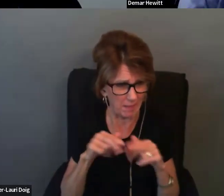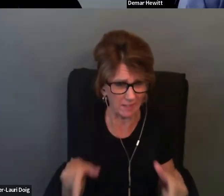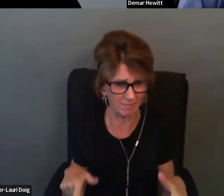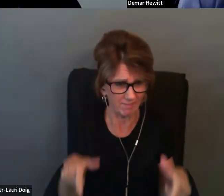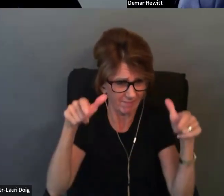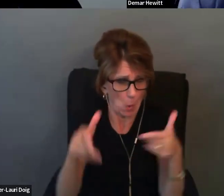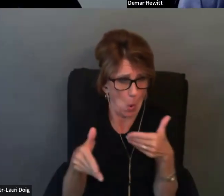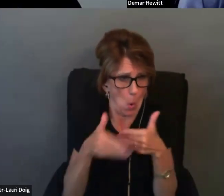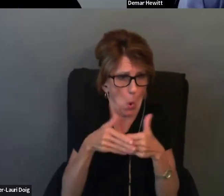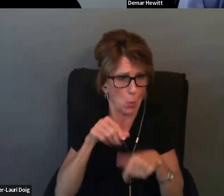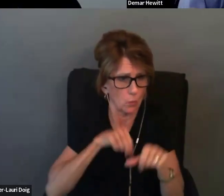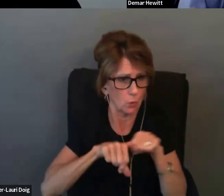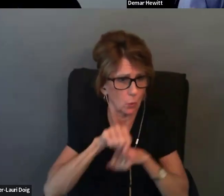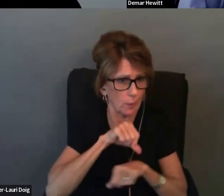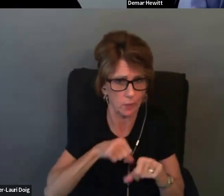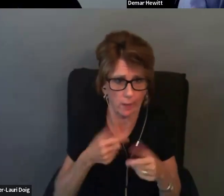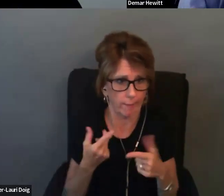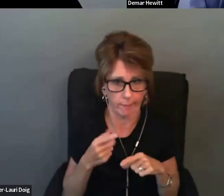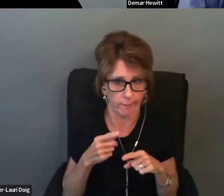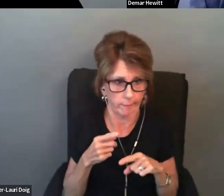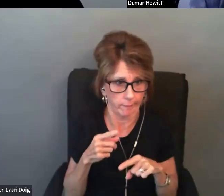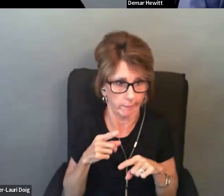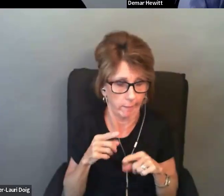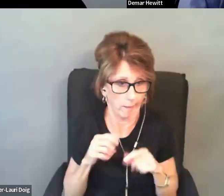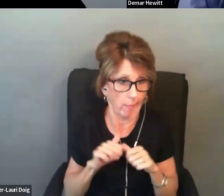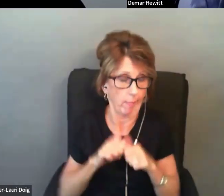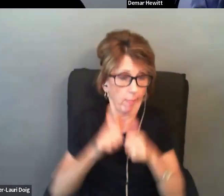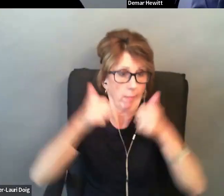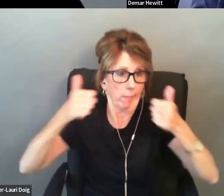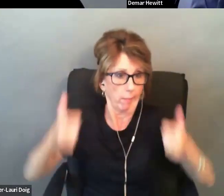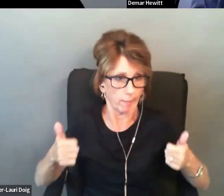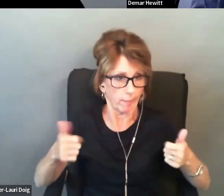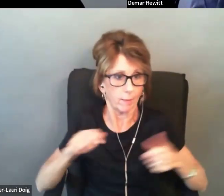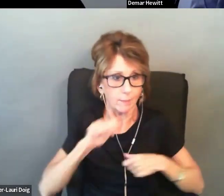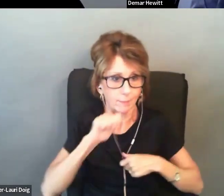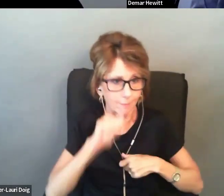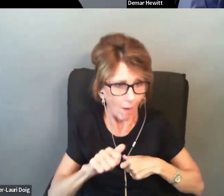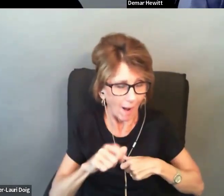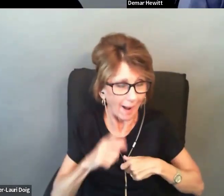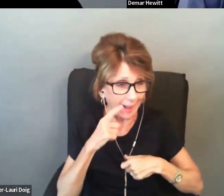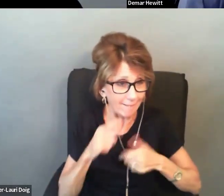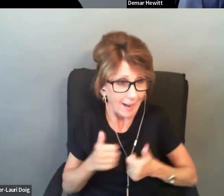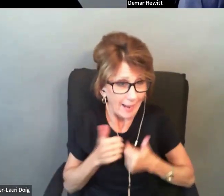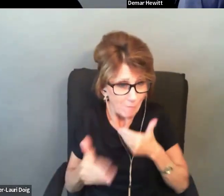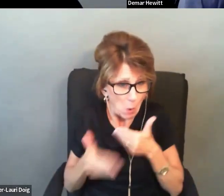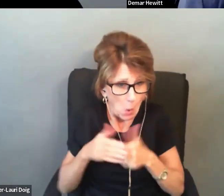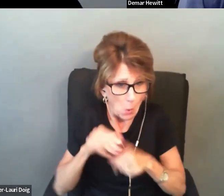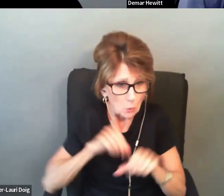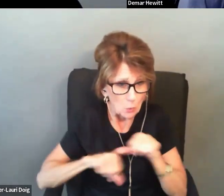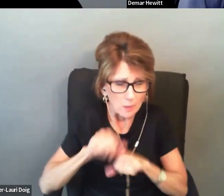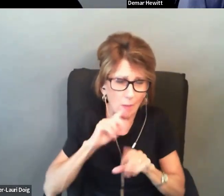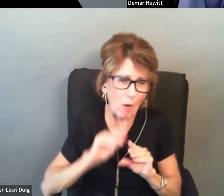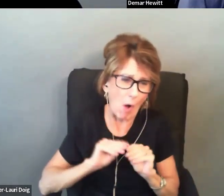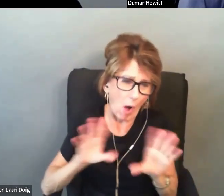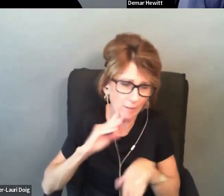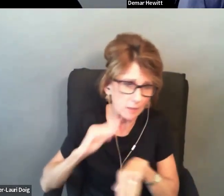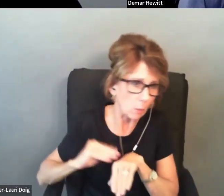is allowed, right? Because we won't have a perfect living environment when we're living so close to each other.